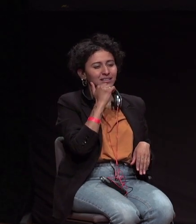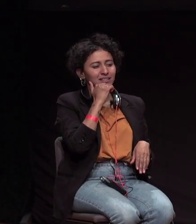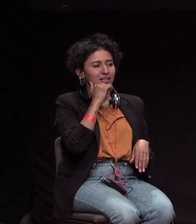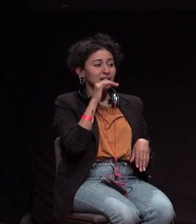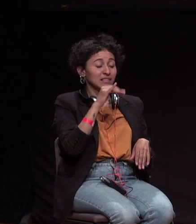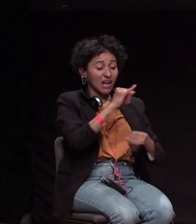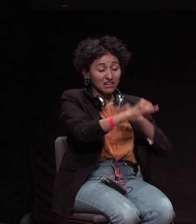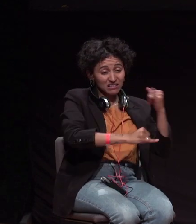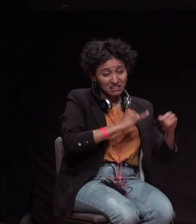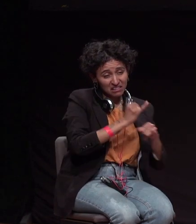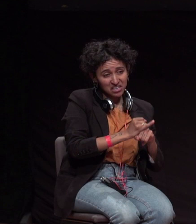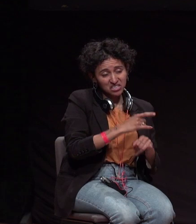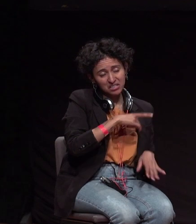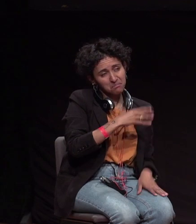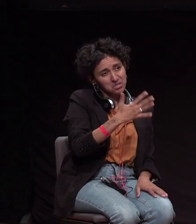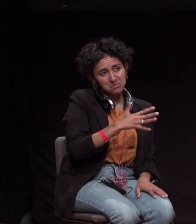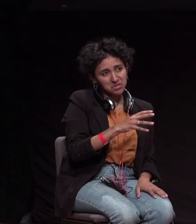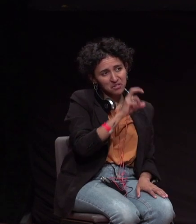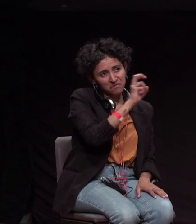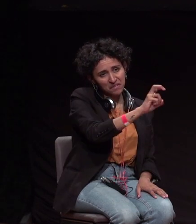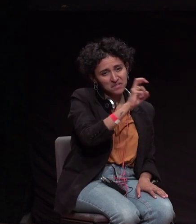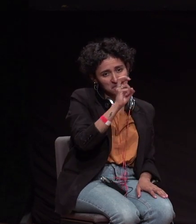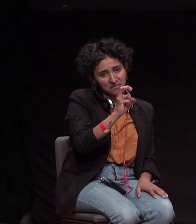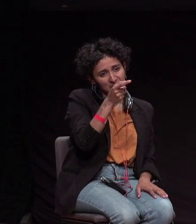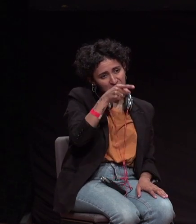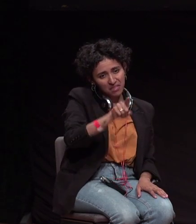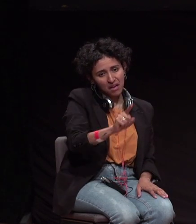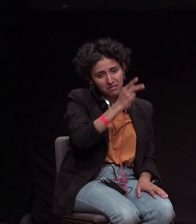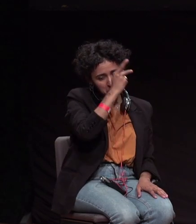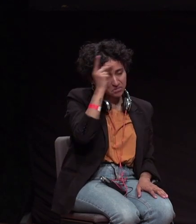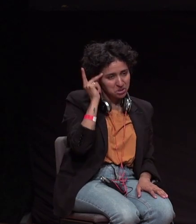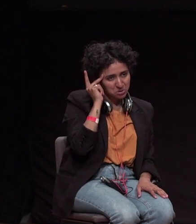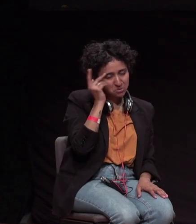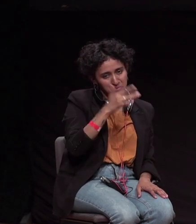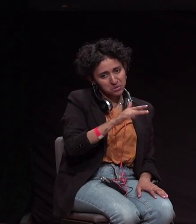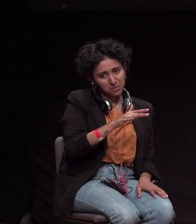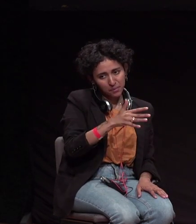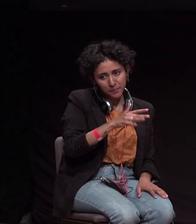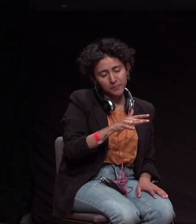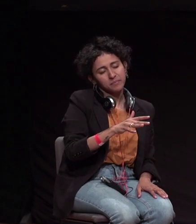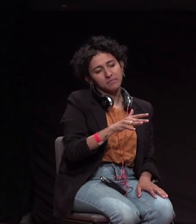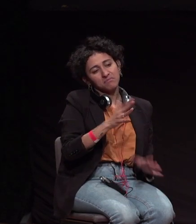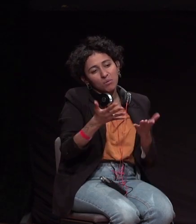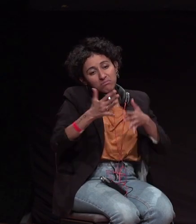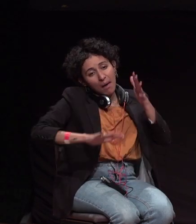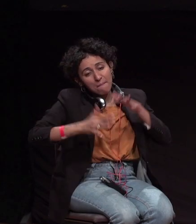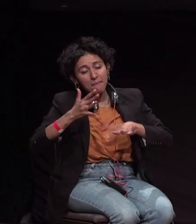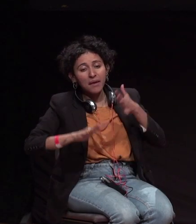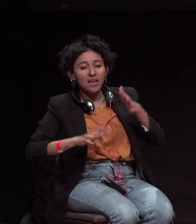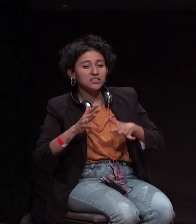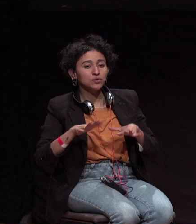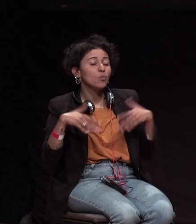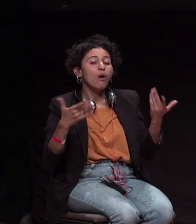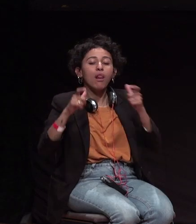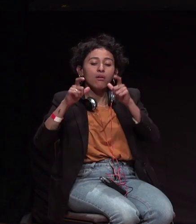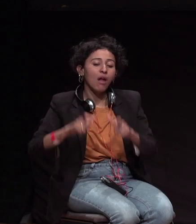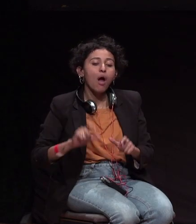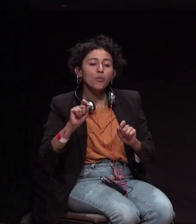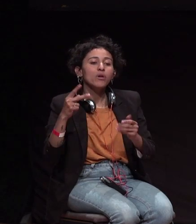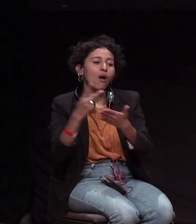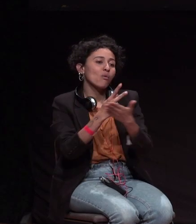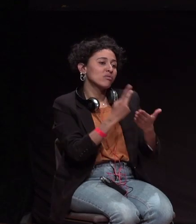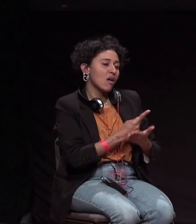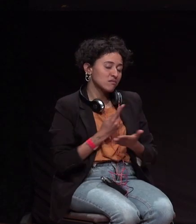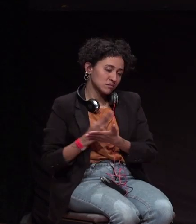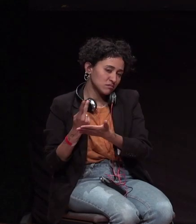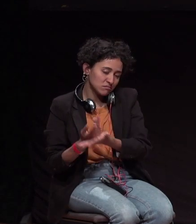we're over 55,000 people. So it really just depends on the place and what's happening. What's really important is